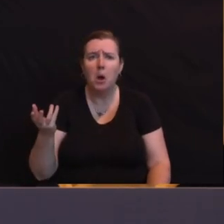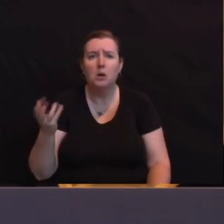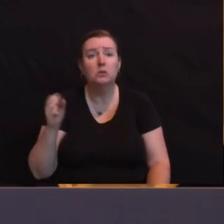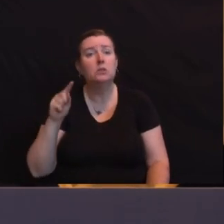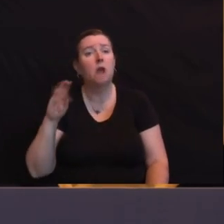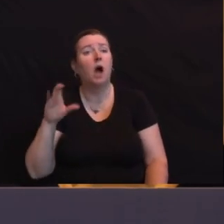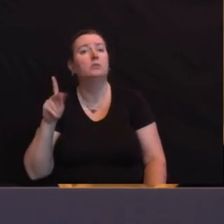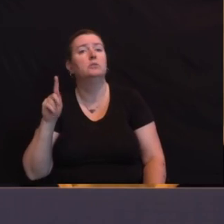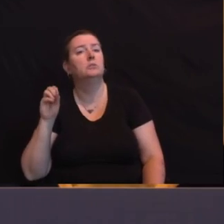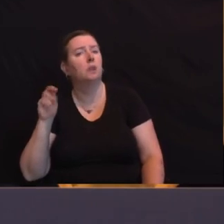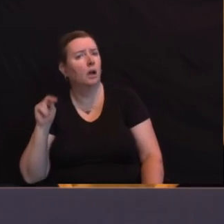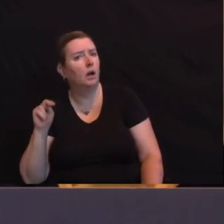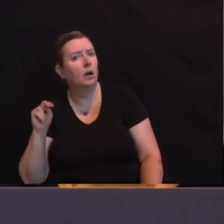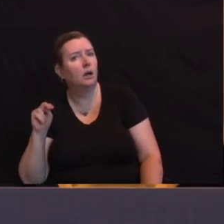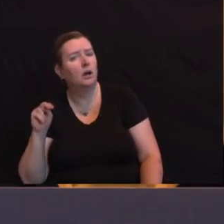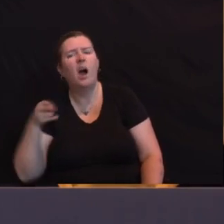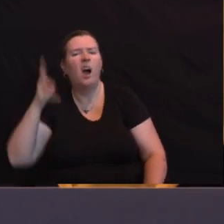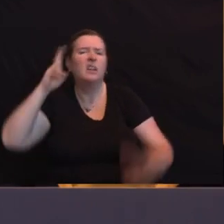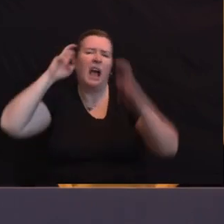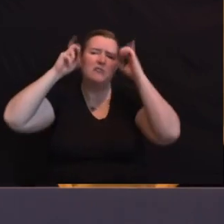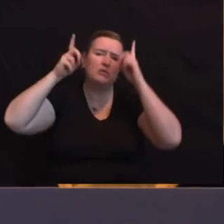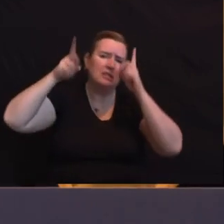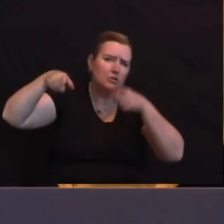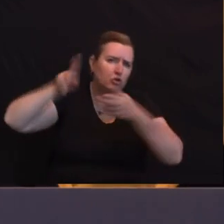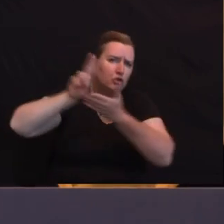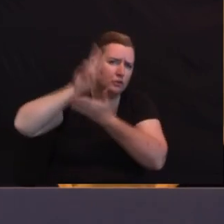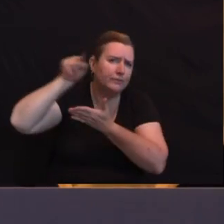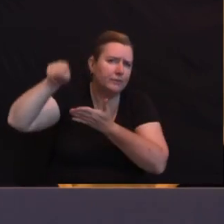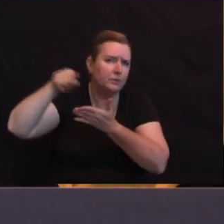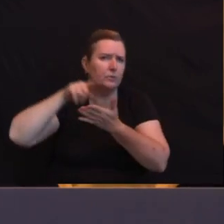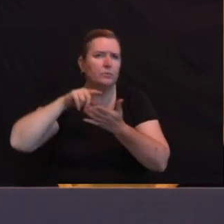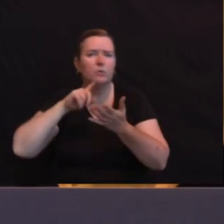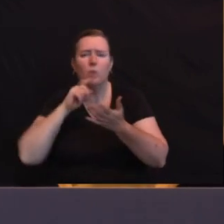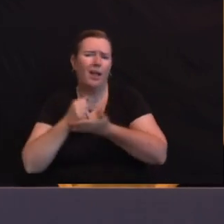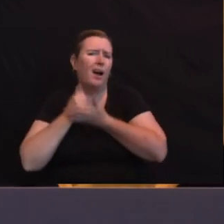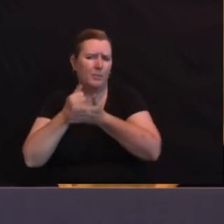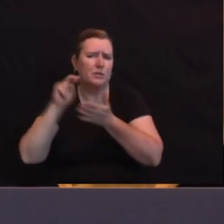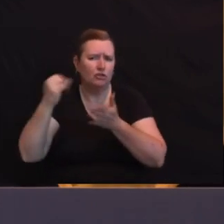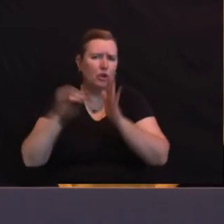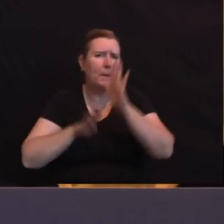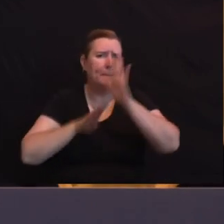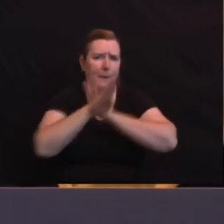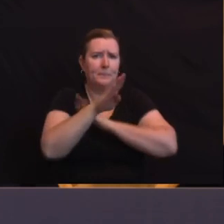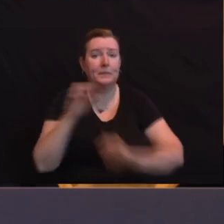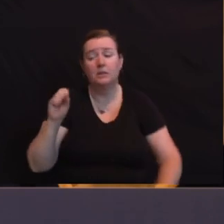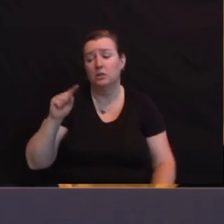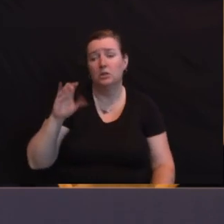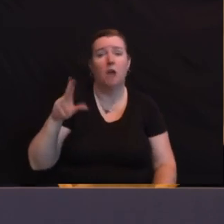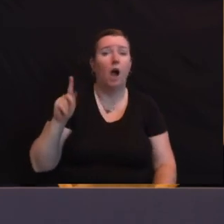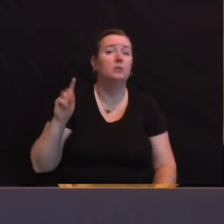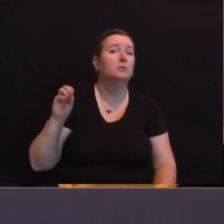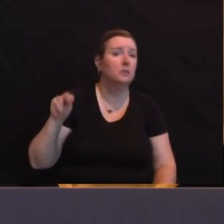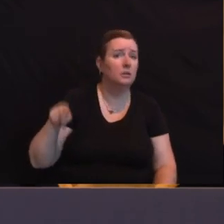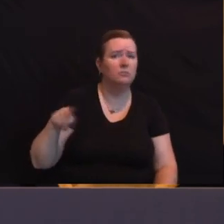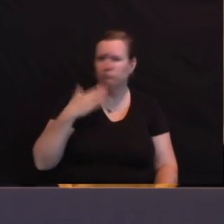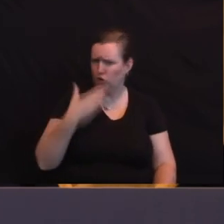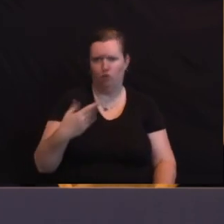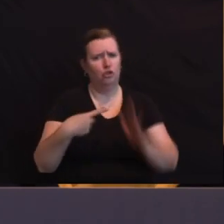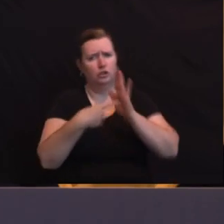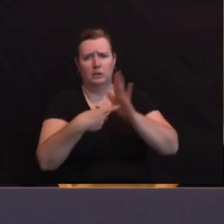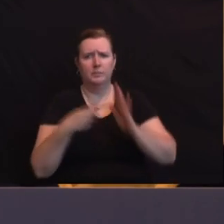ed, period, is a game changer in our state. Stockton is a great example of that, and its Atlantic